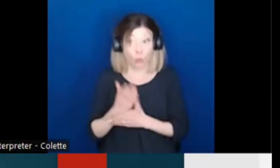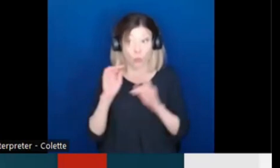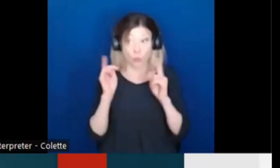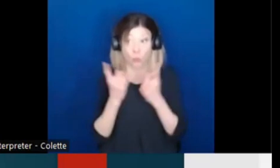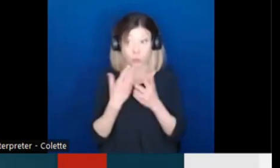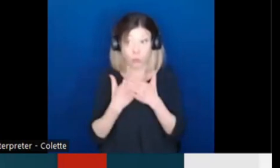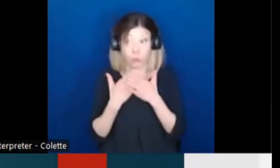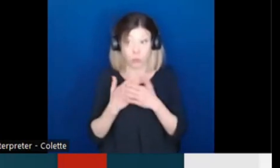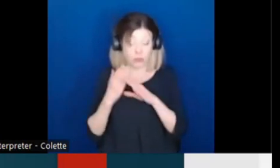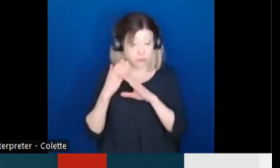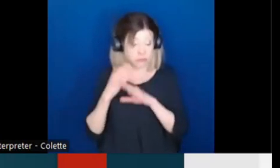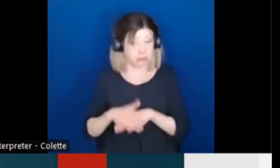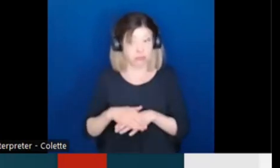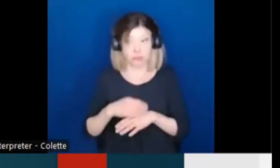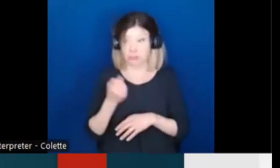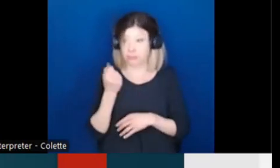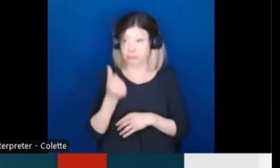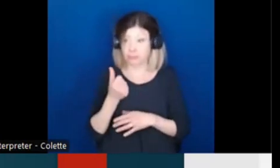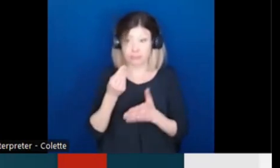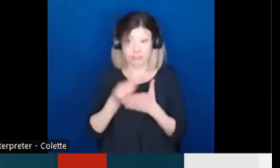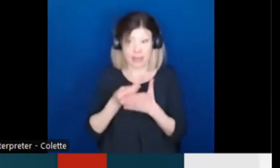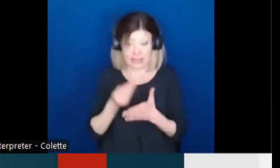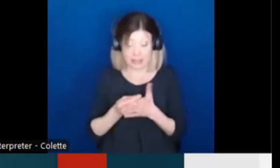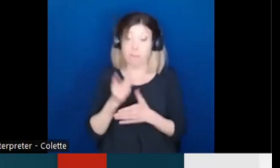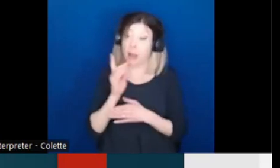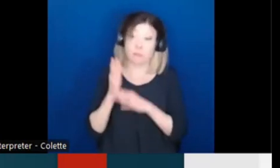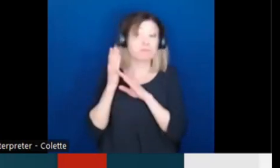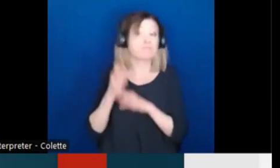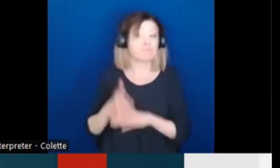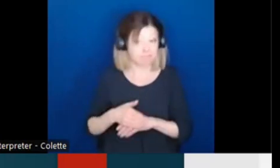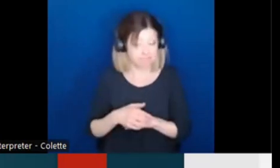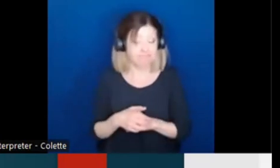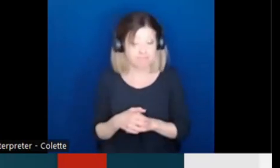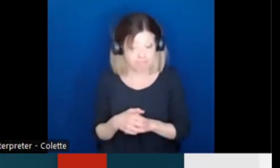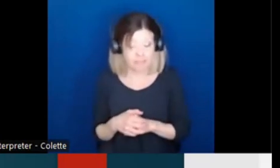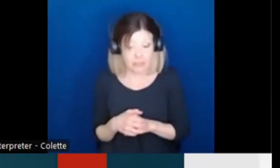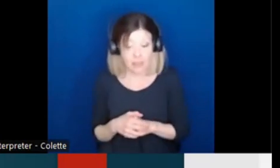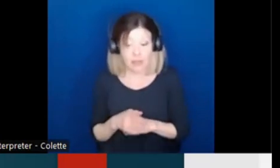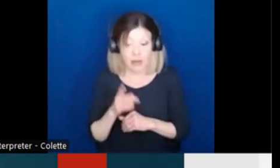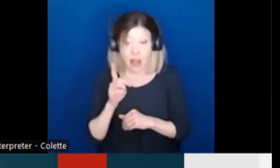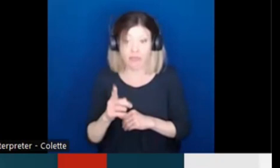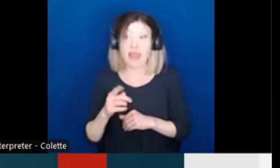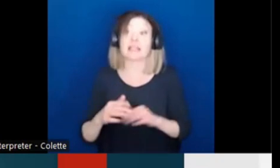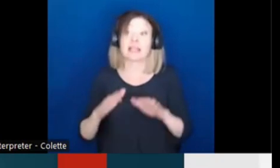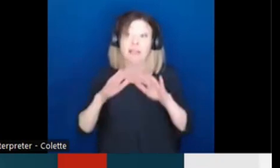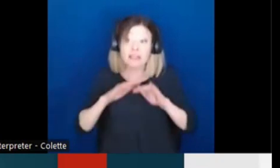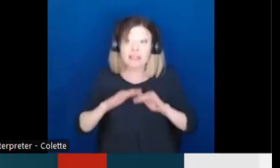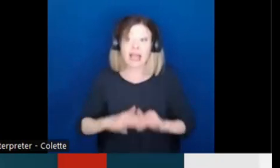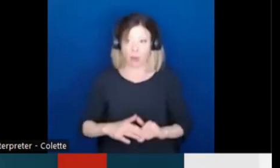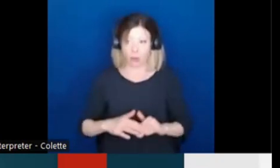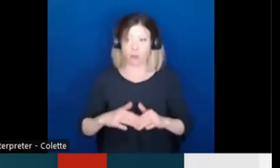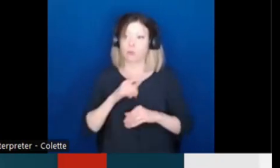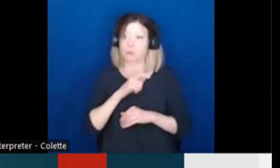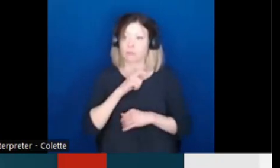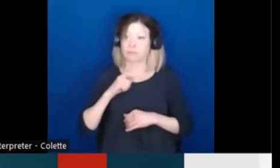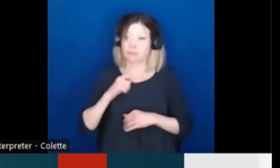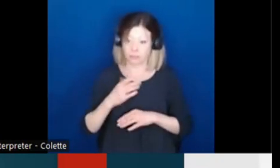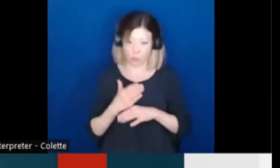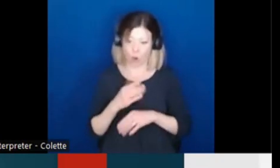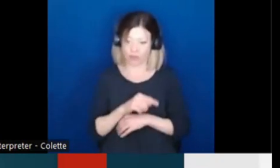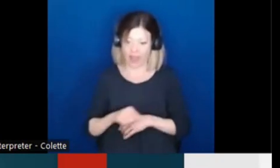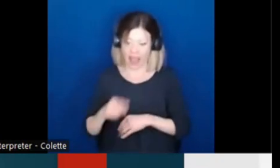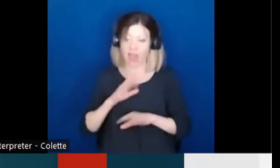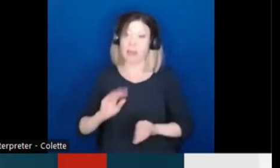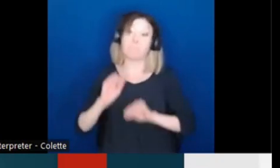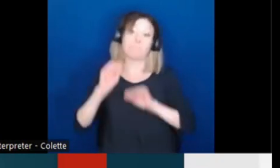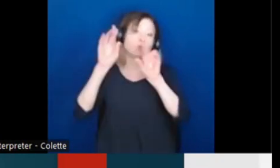hard, had a few parishes down south, and then moved up to Yorkshire, where he settled. This seemed